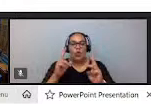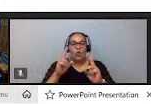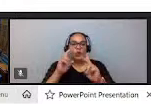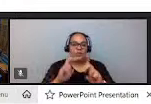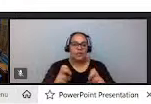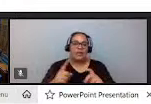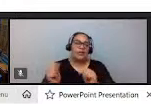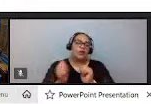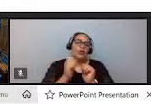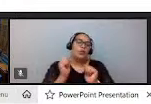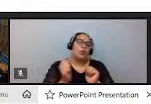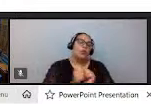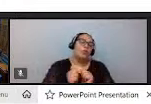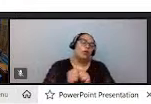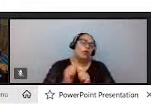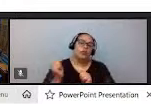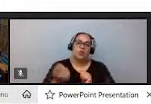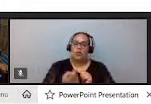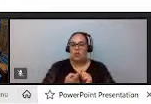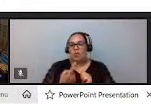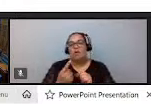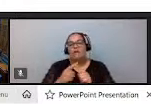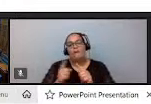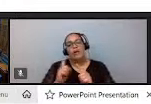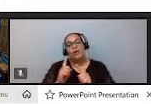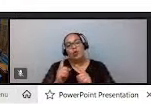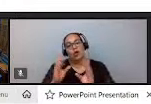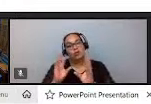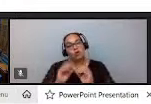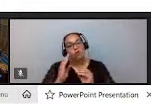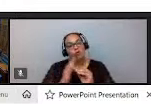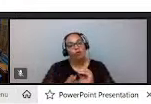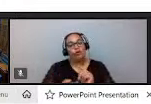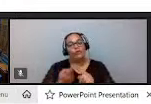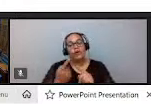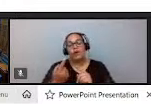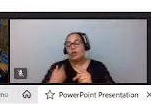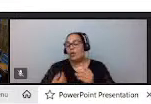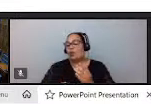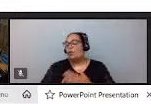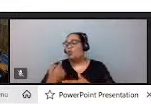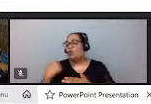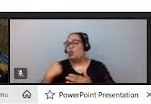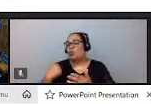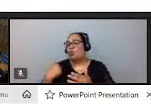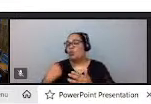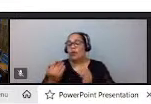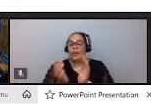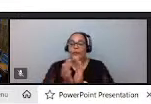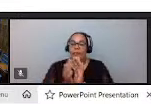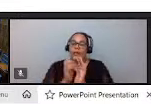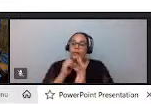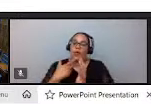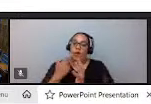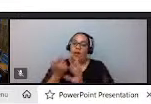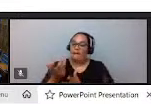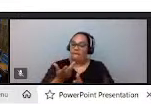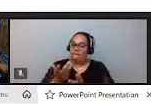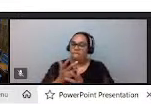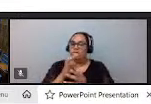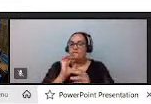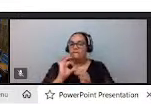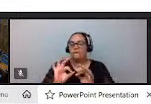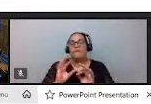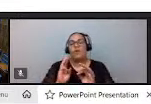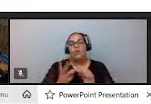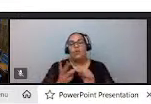all our stakeholders um and what has been concluded from the most most recent stakehold engagement that we've had is that that will